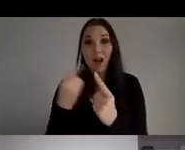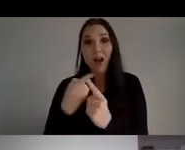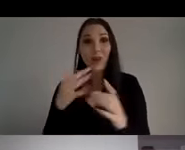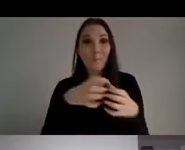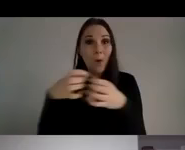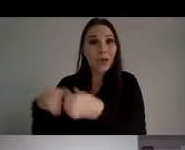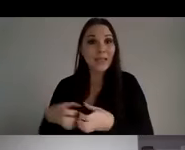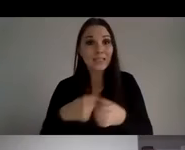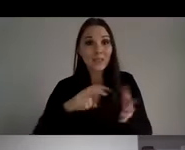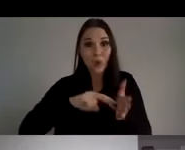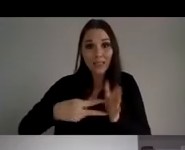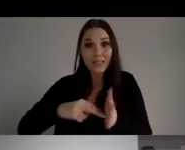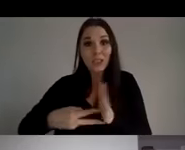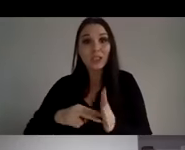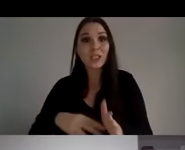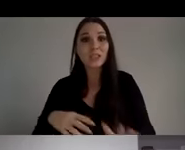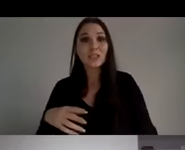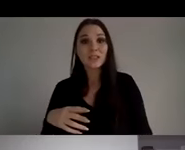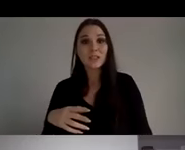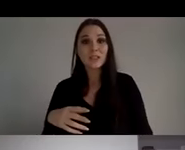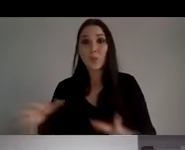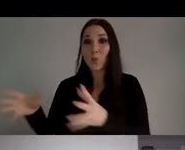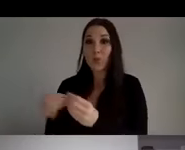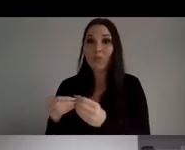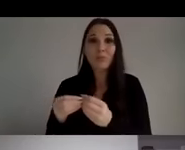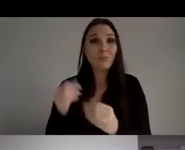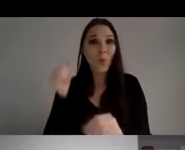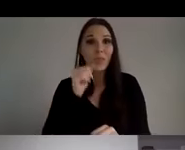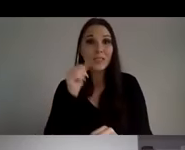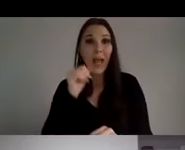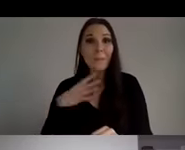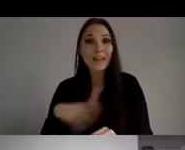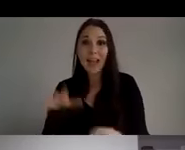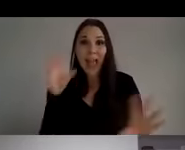doing this itself. They going with you all the time. You need educated